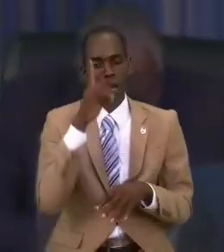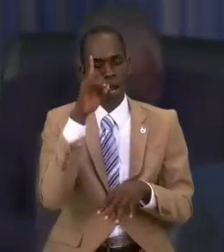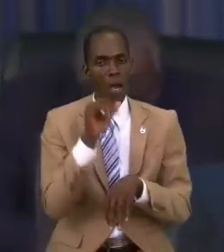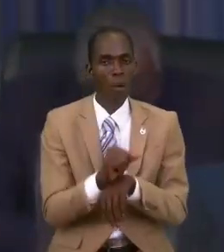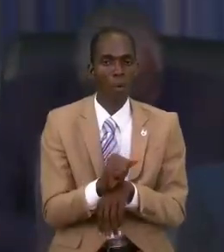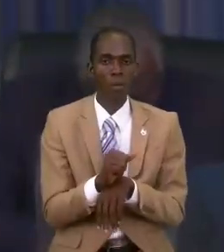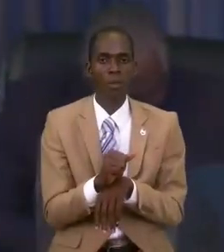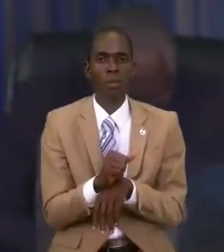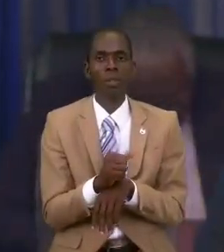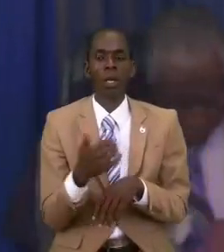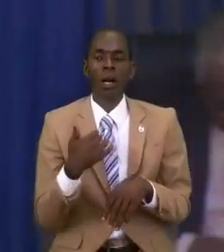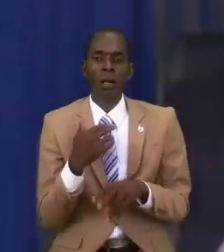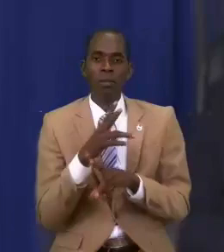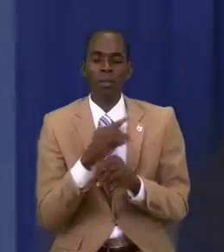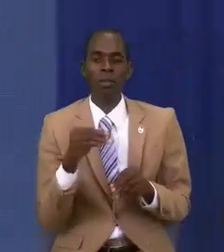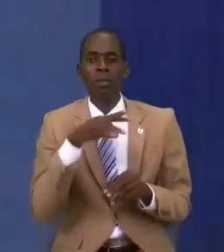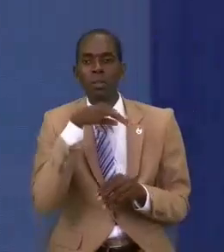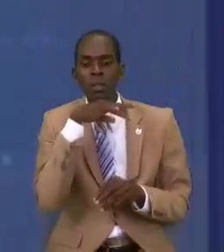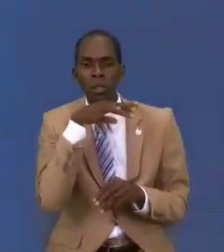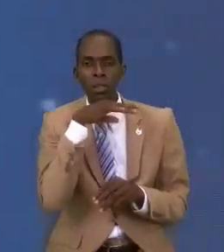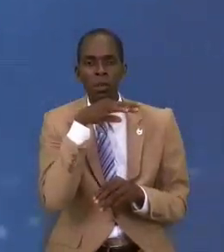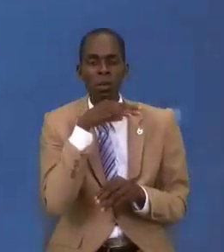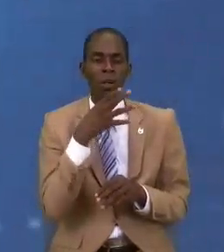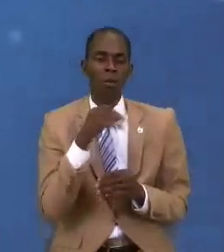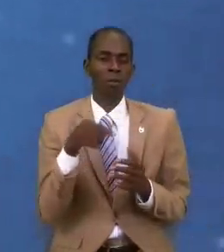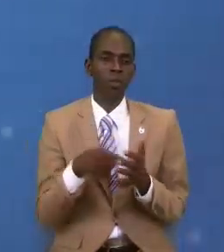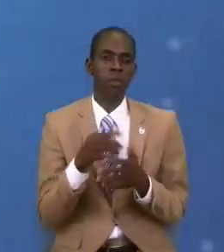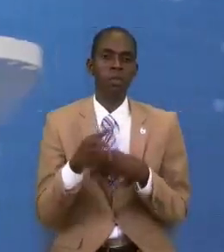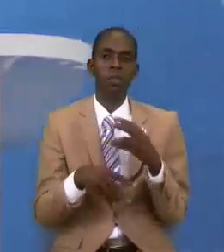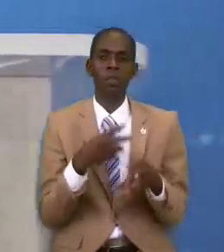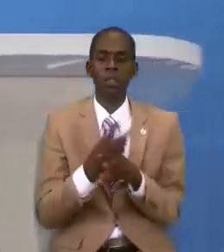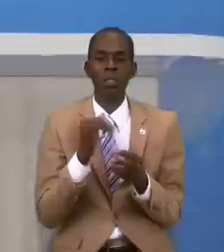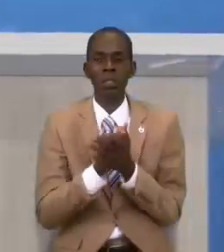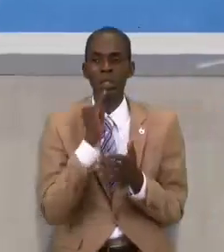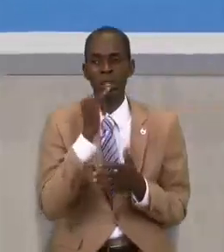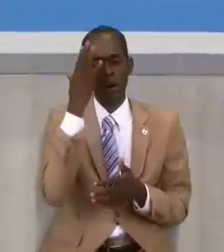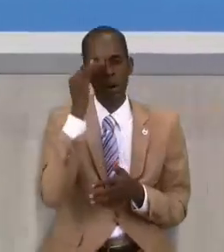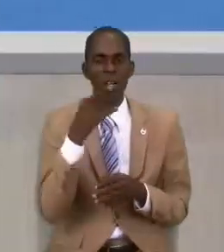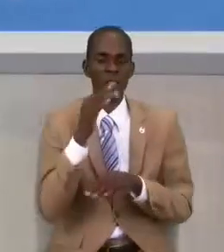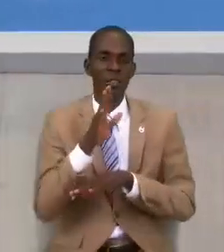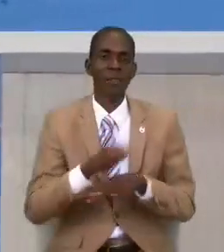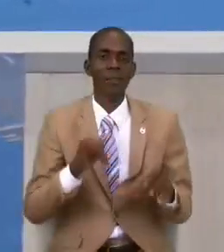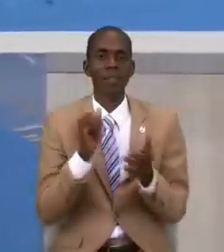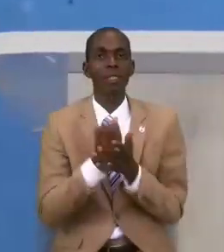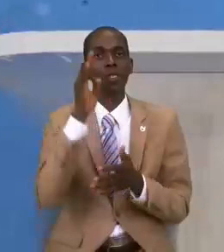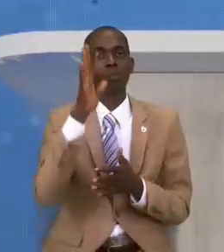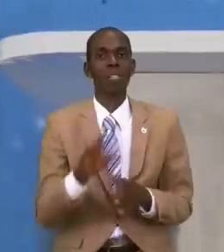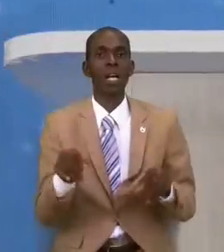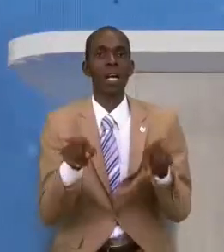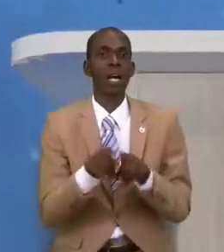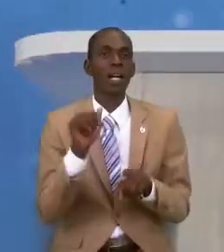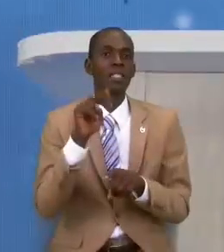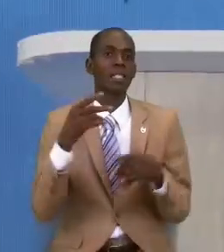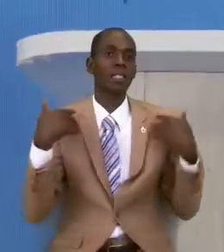this world. That's why he referred to that minister as an angel. And all of us who are ambassadors of Christ, all of us who